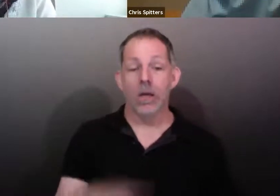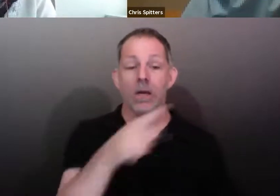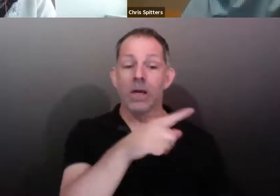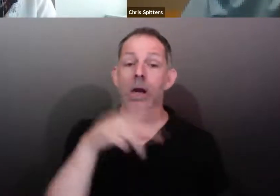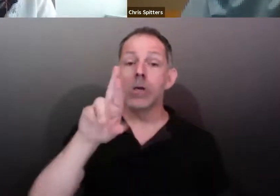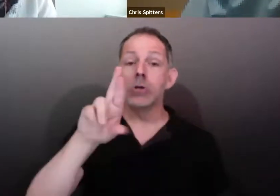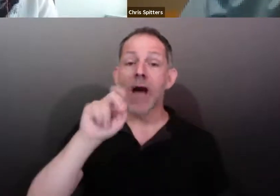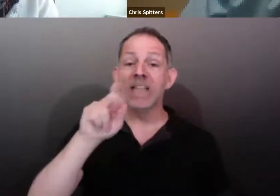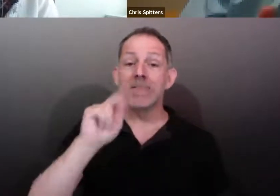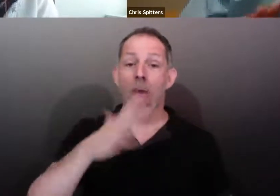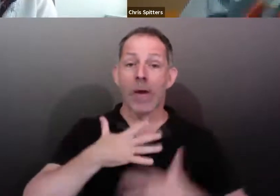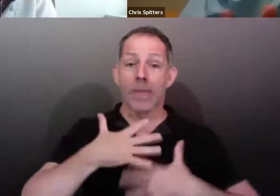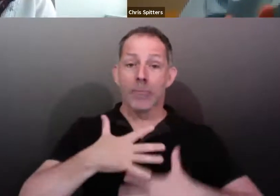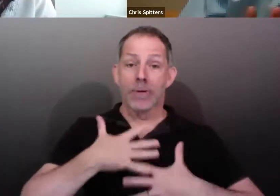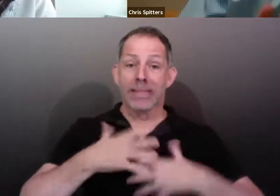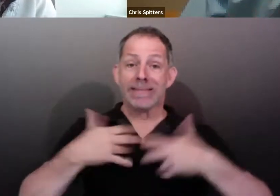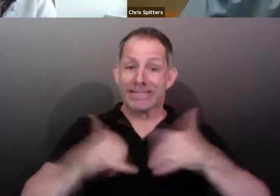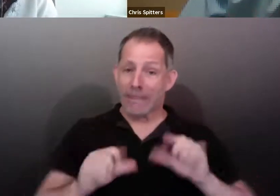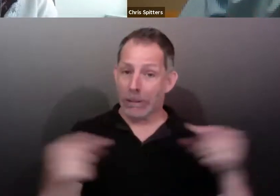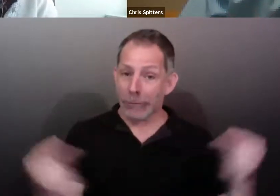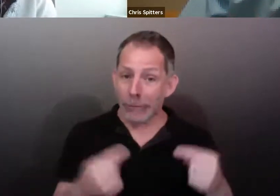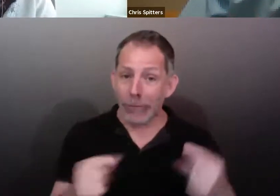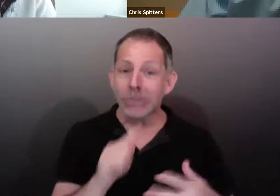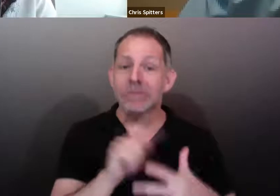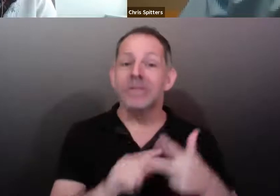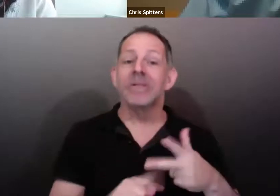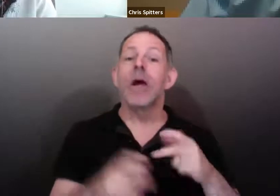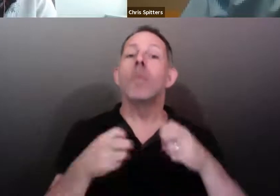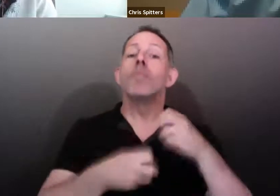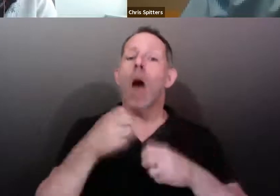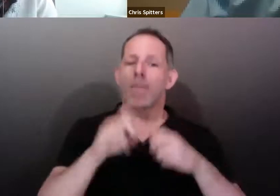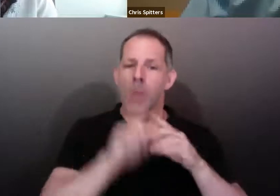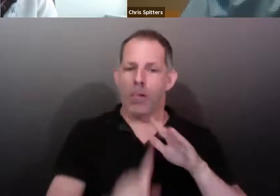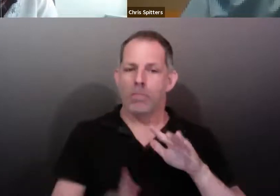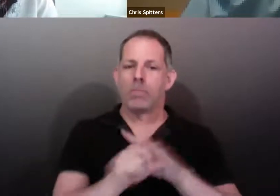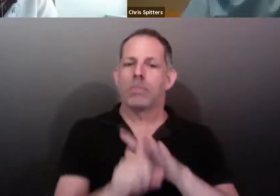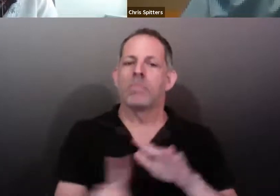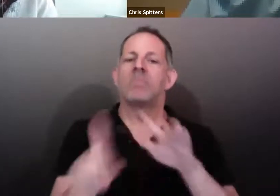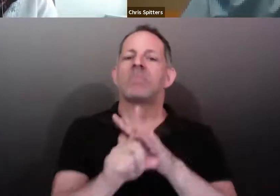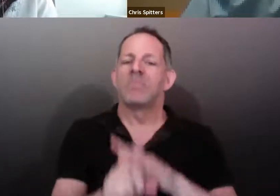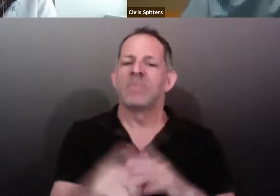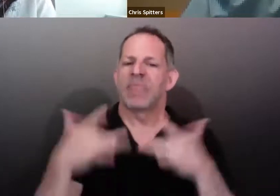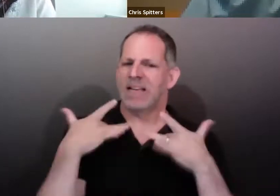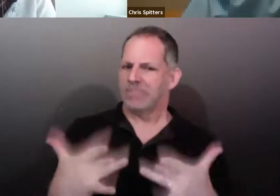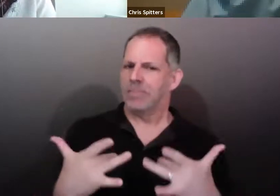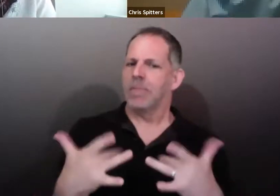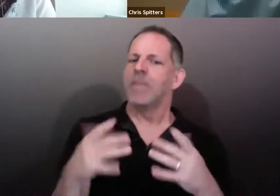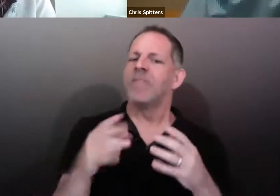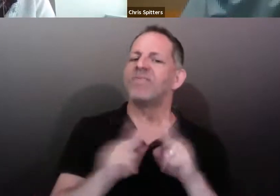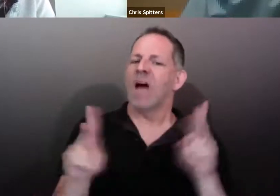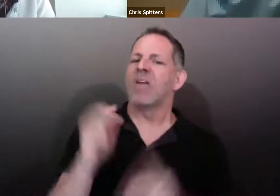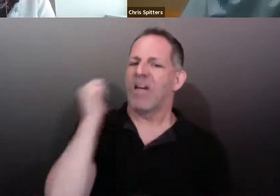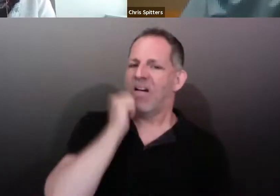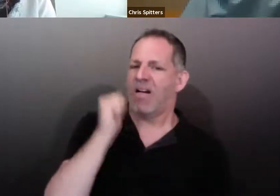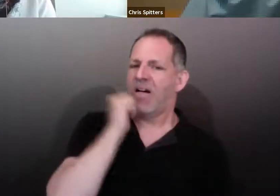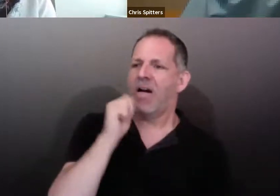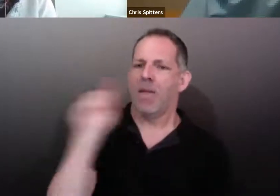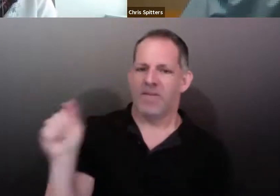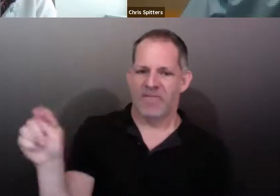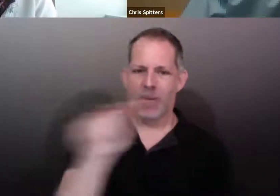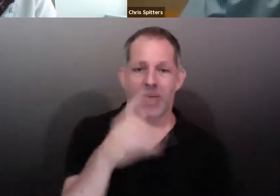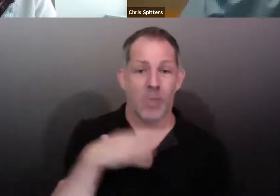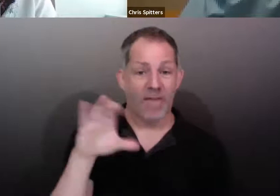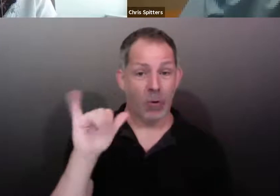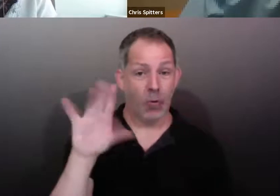these more individual variable, in your case, the neurologic symptoms. So we want everyone